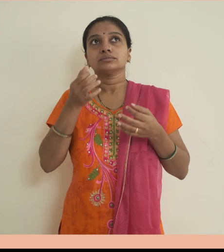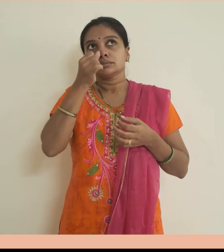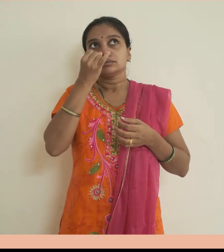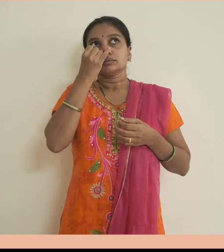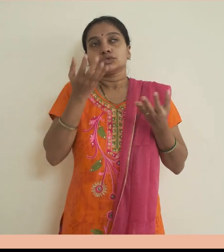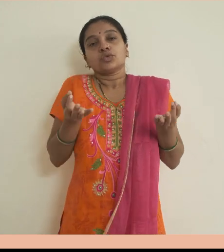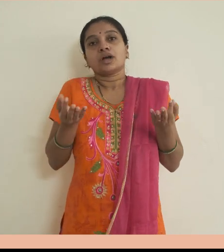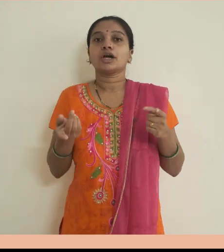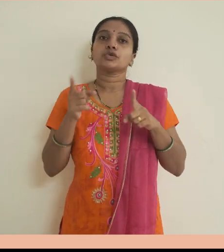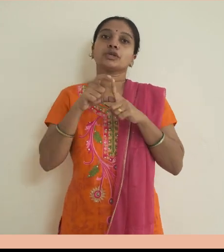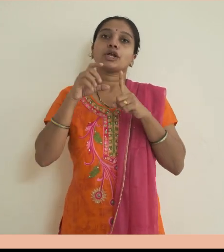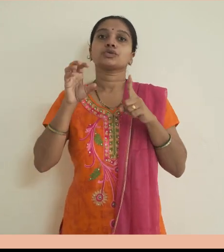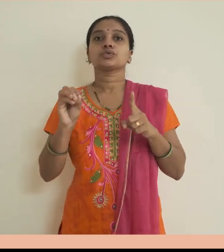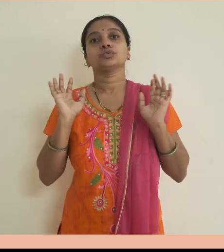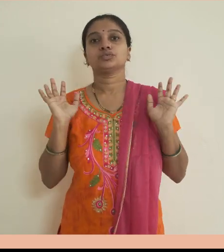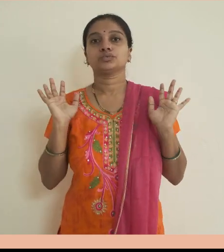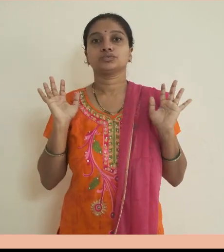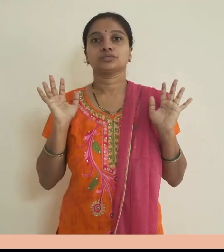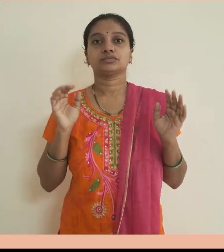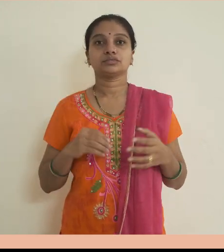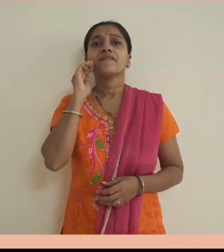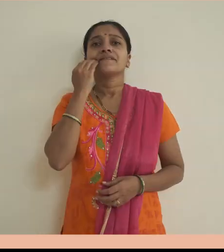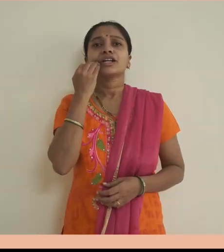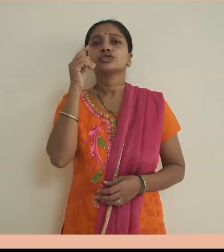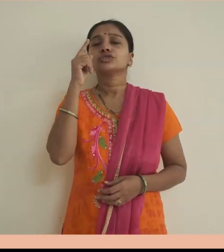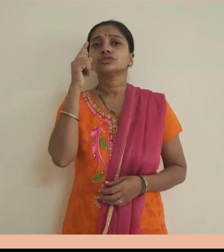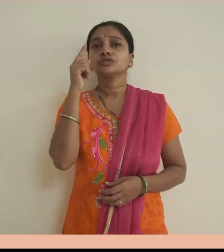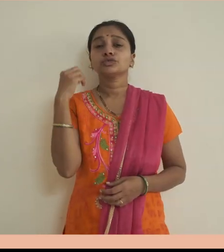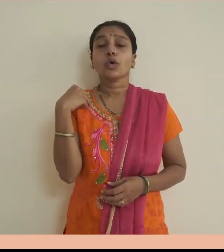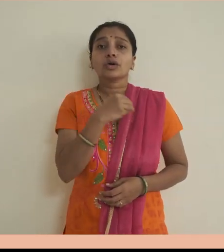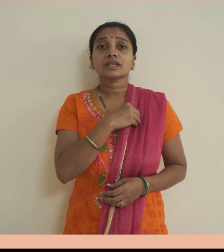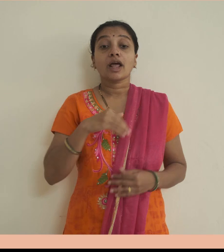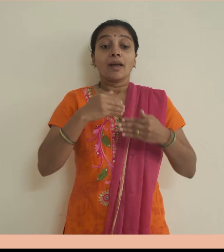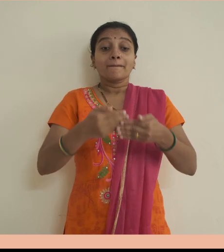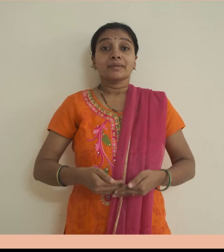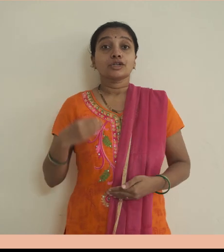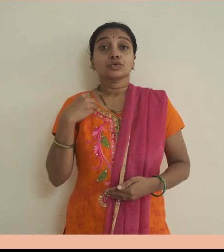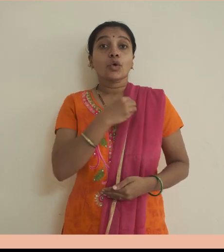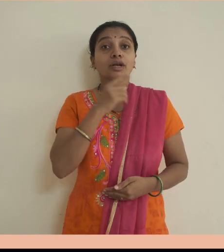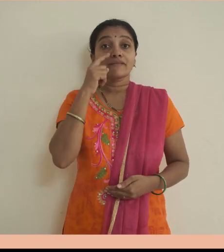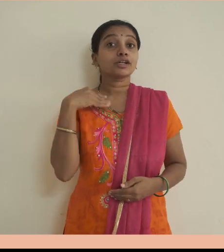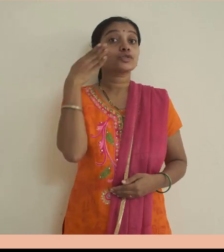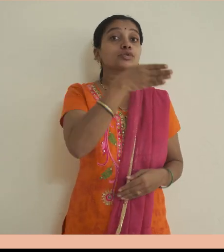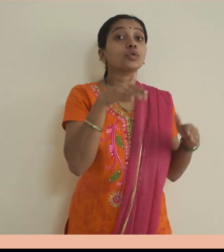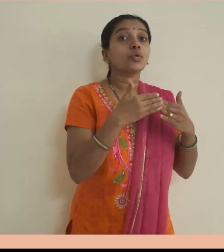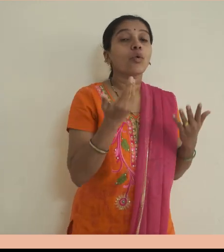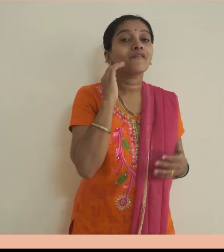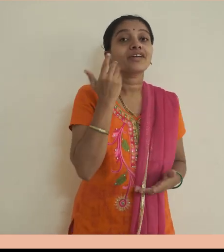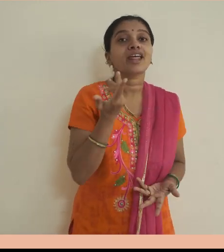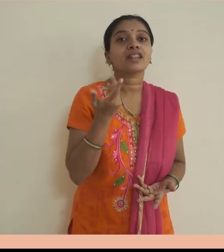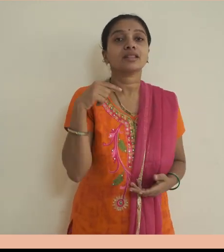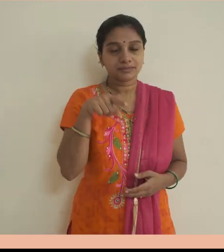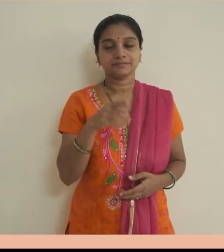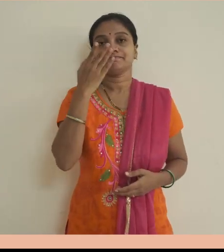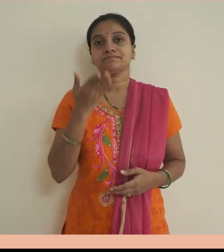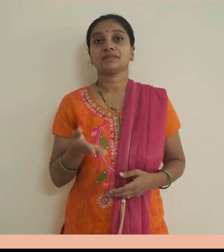strenuous activities that might make one feel fatigued. When should one visit a gynecologist. It is